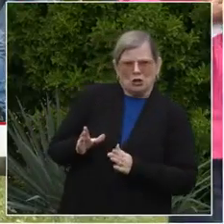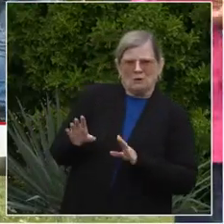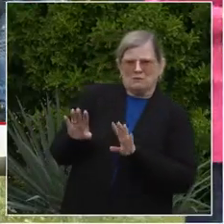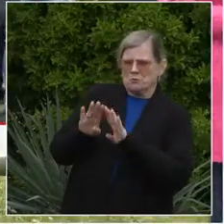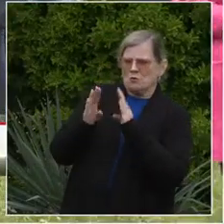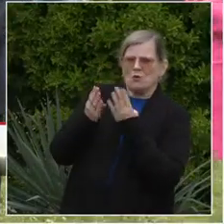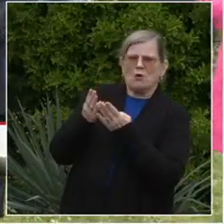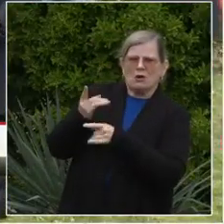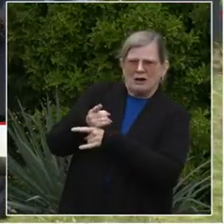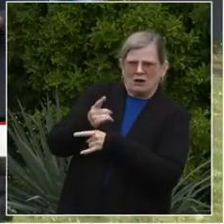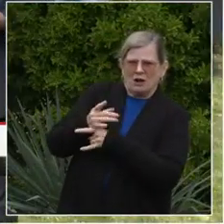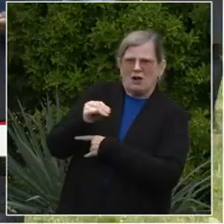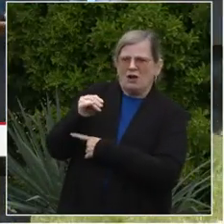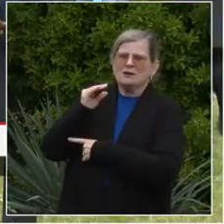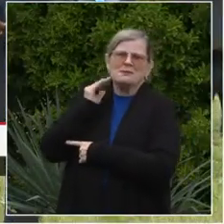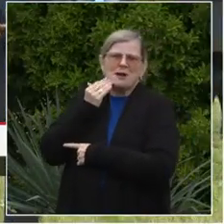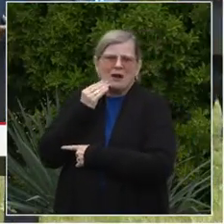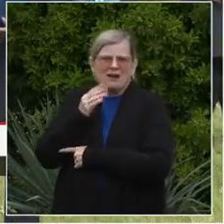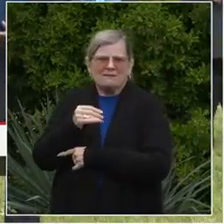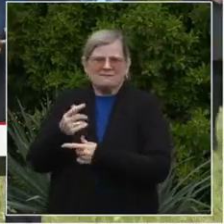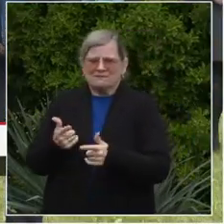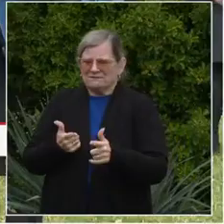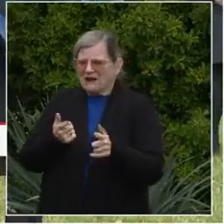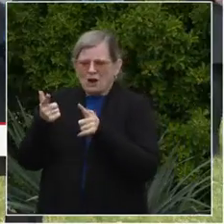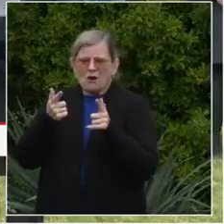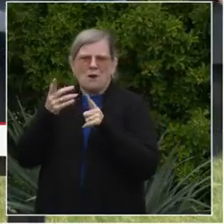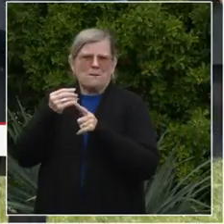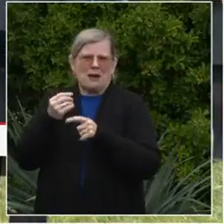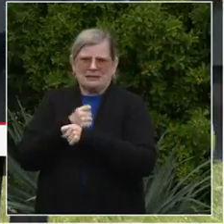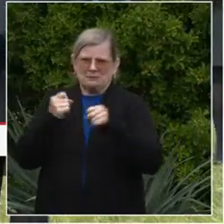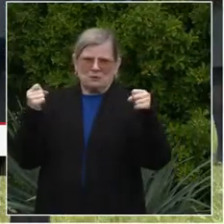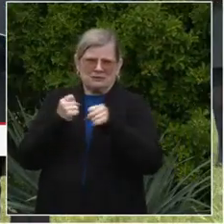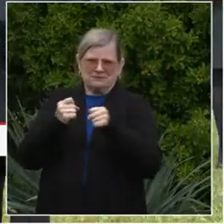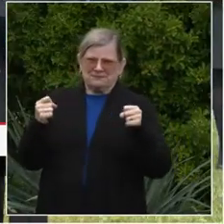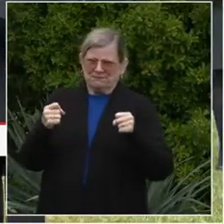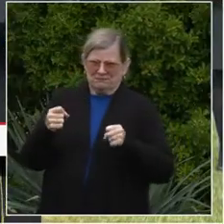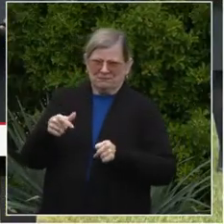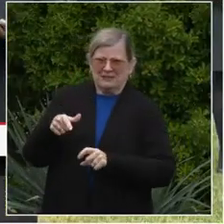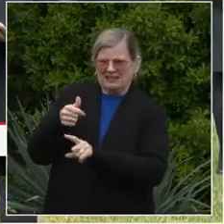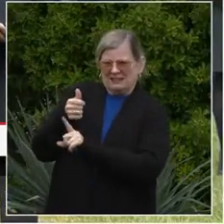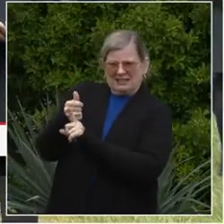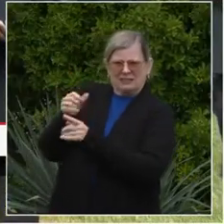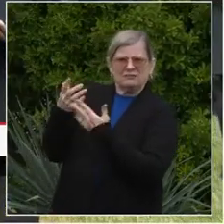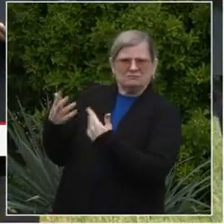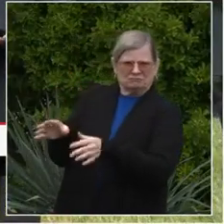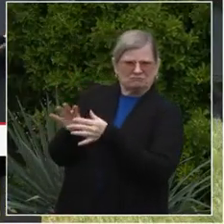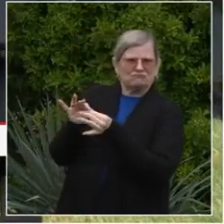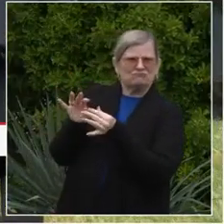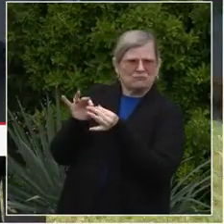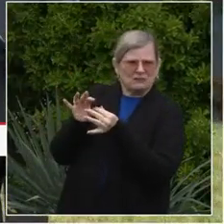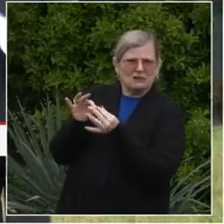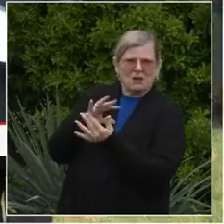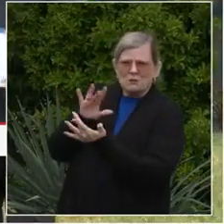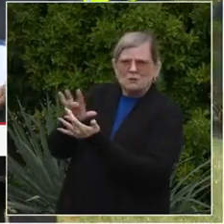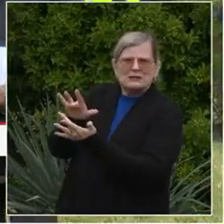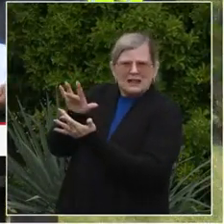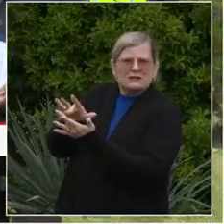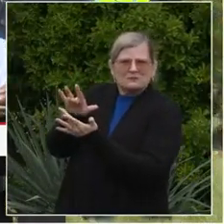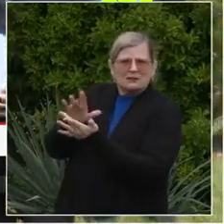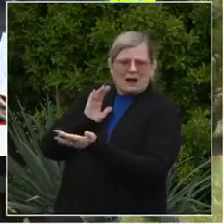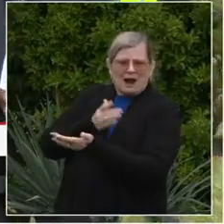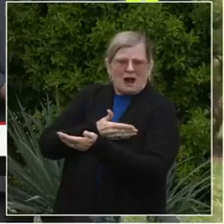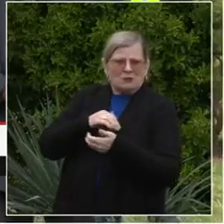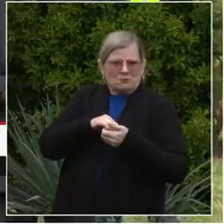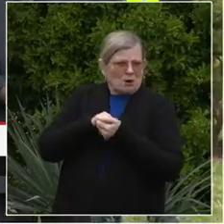and Firearms and Explosives, Charlie Patterson, to bring some words. You know, when I reach out to our partners in the federal